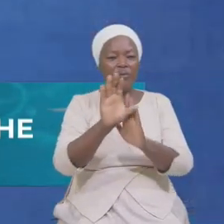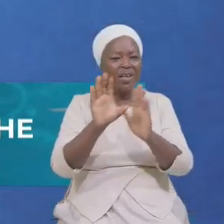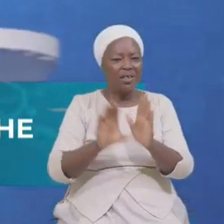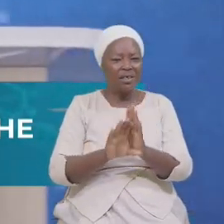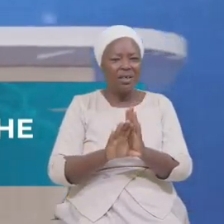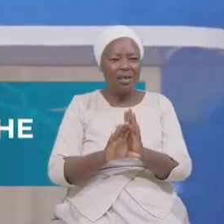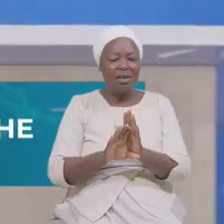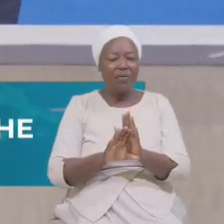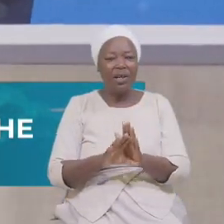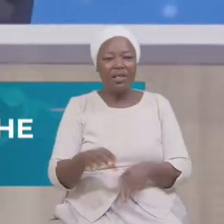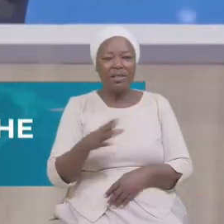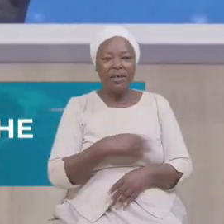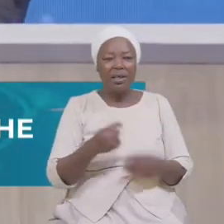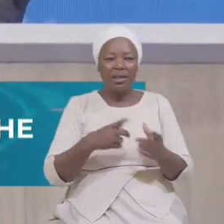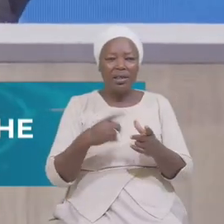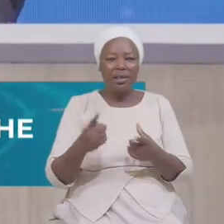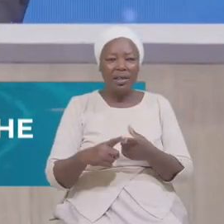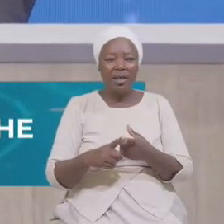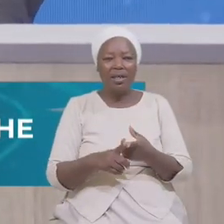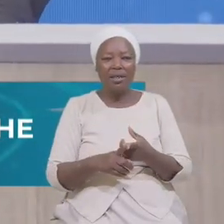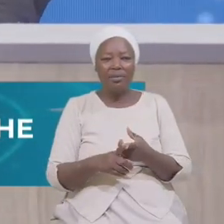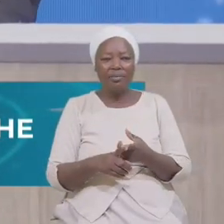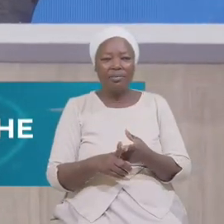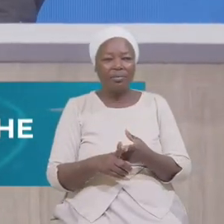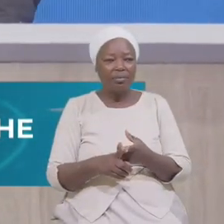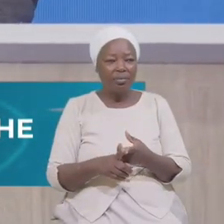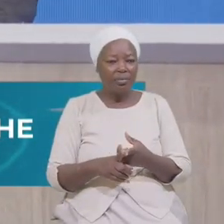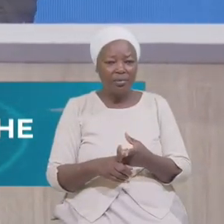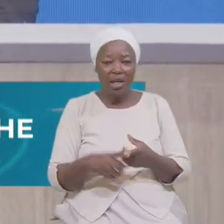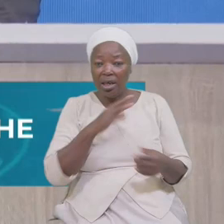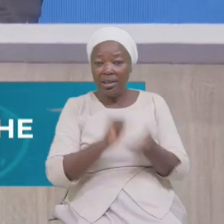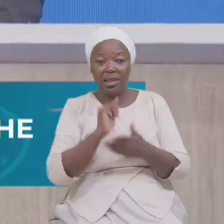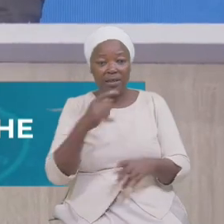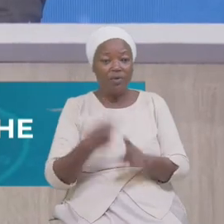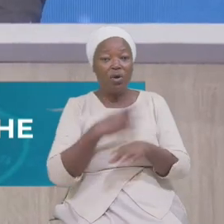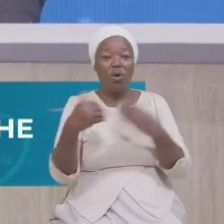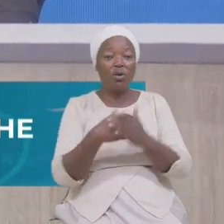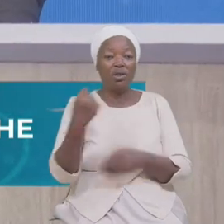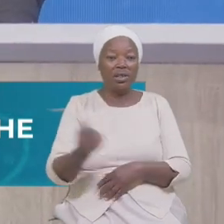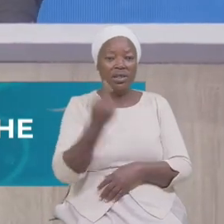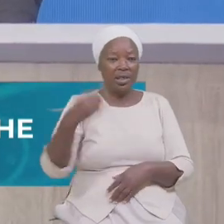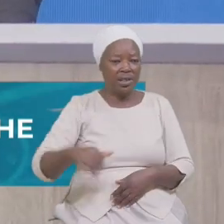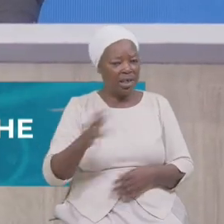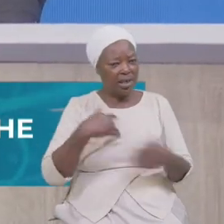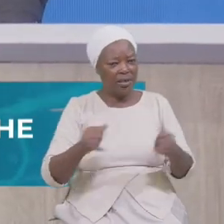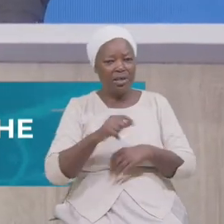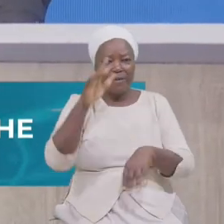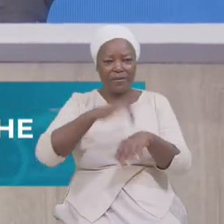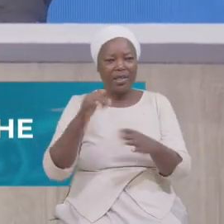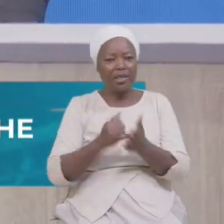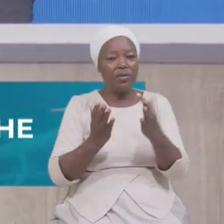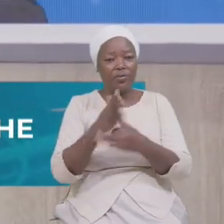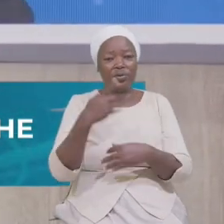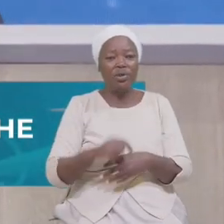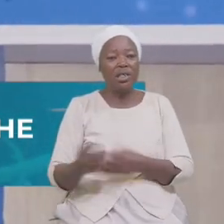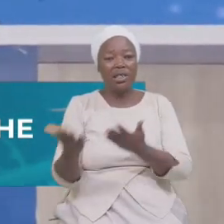had made. It thought about it from all eternity, and now he has effected it through the sacrifice of the